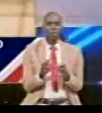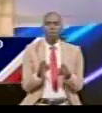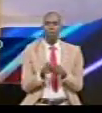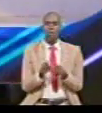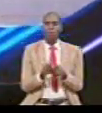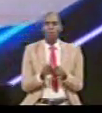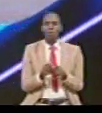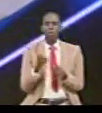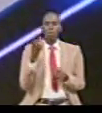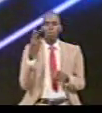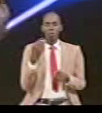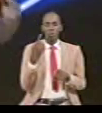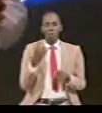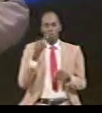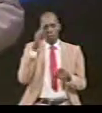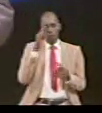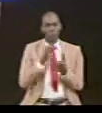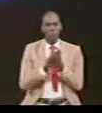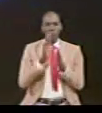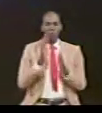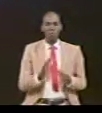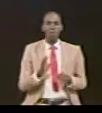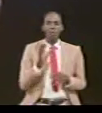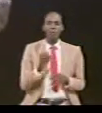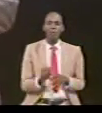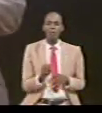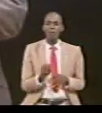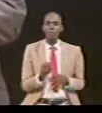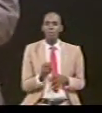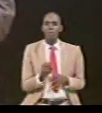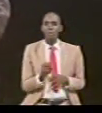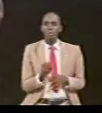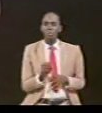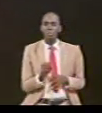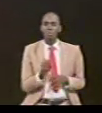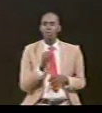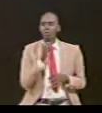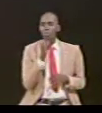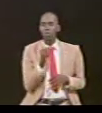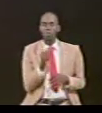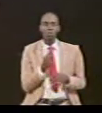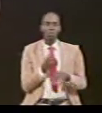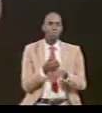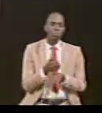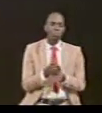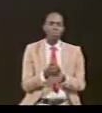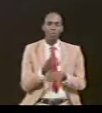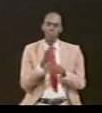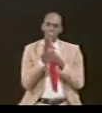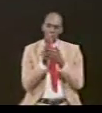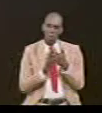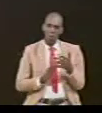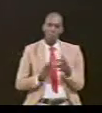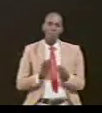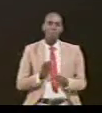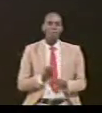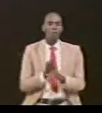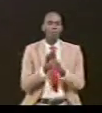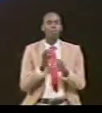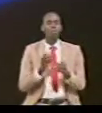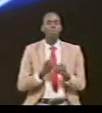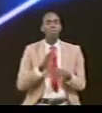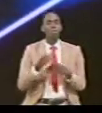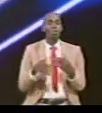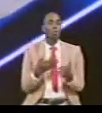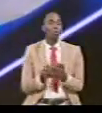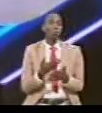the believers be grave, not slanderous, sober, faithful in all